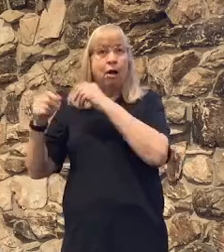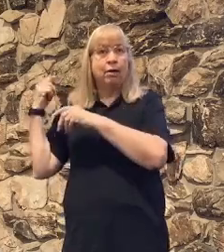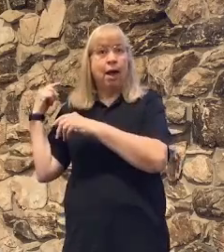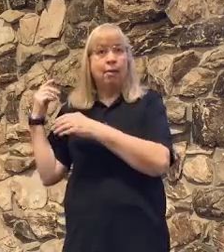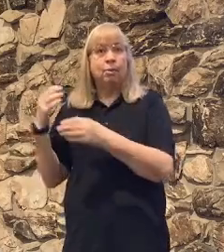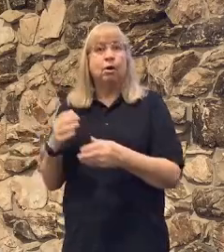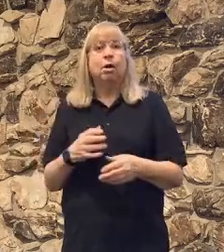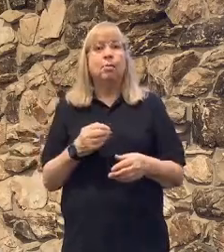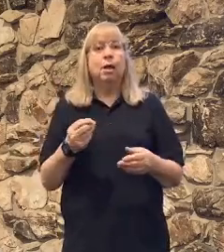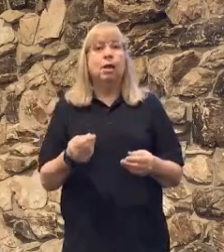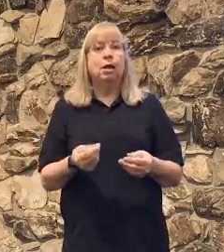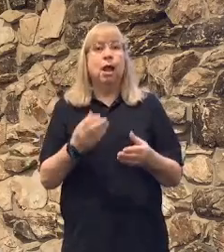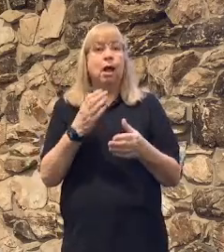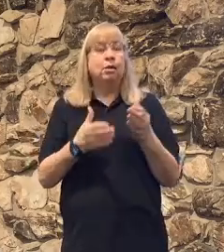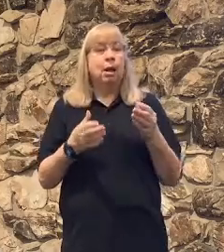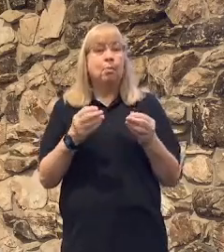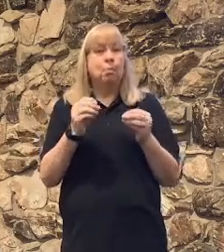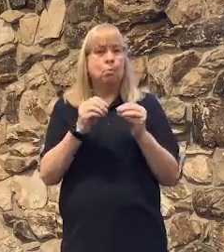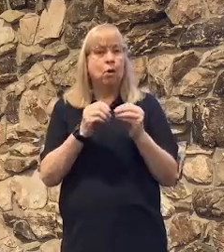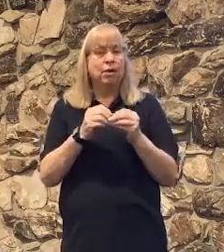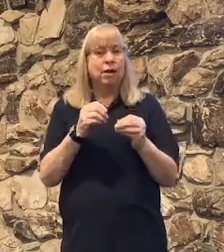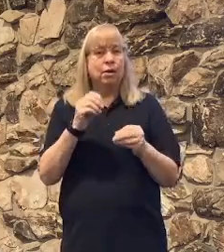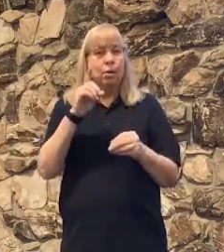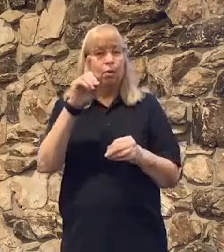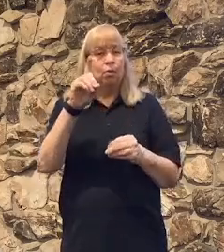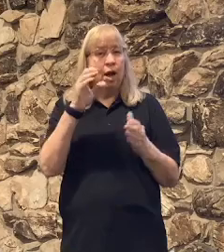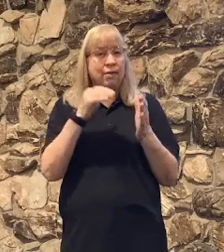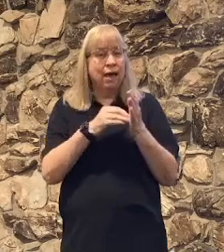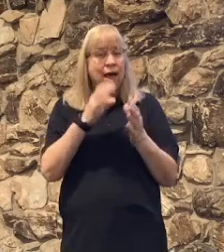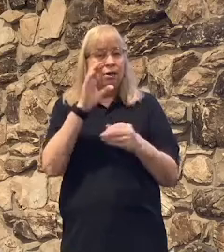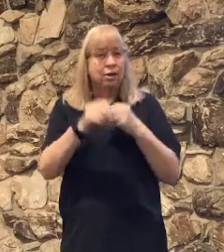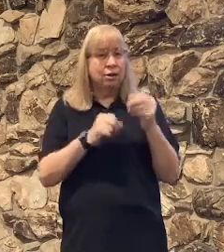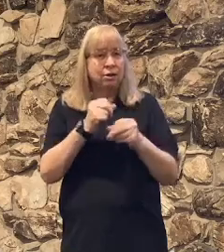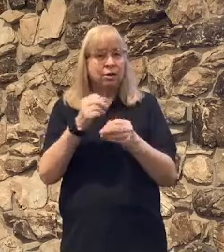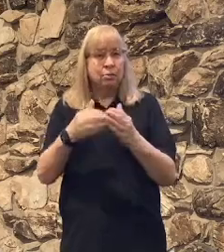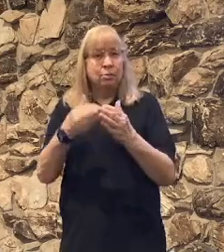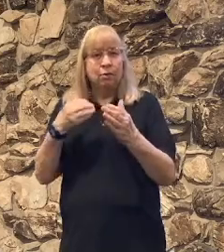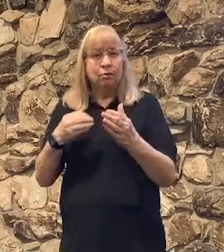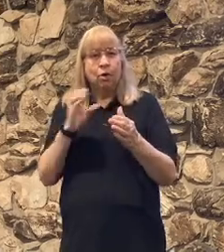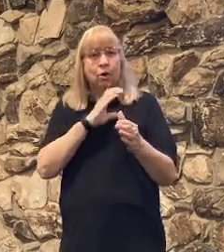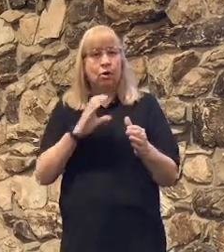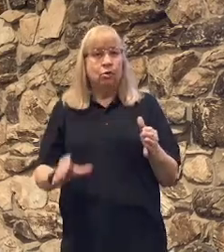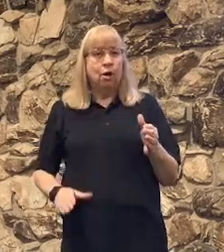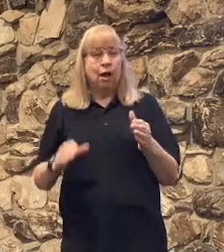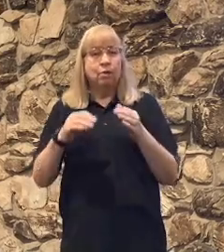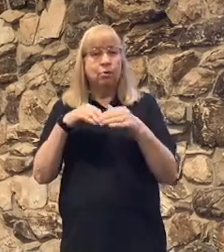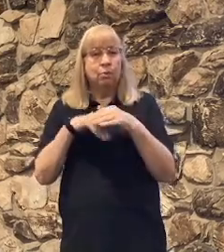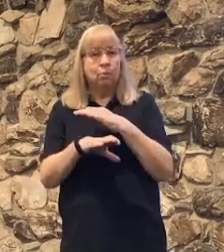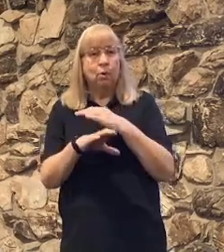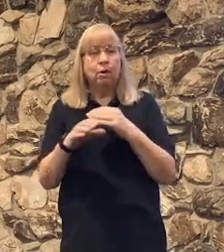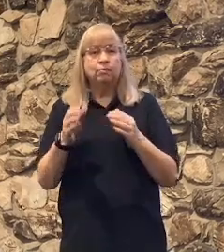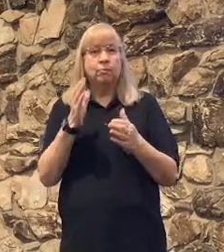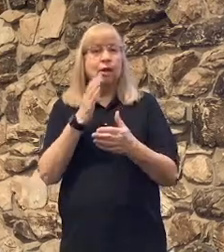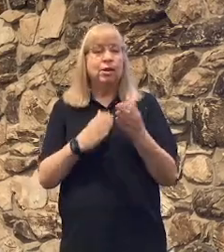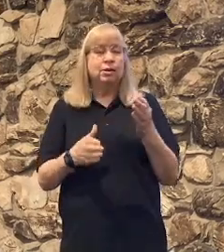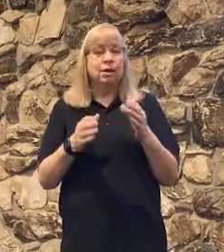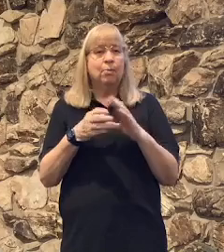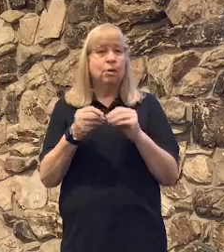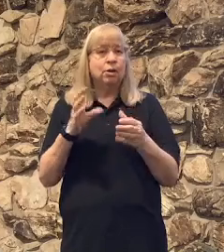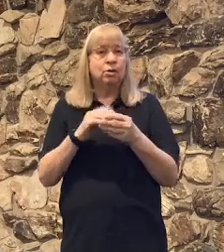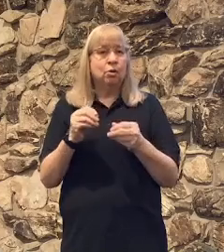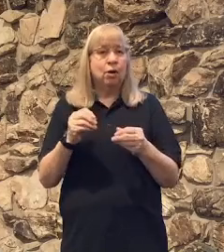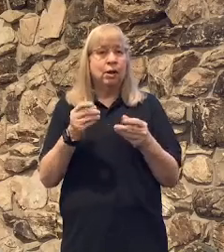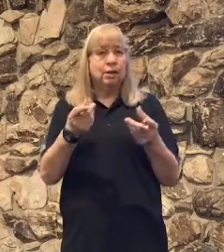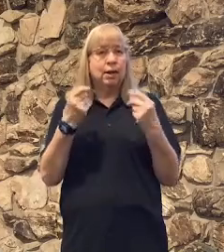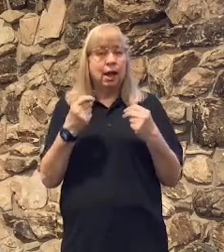Bible were written more than 1,000 years before Christ was born. And some of the stories come from a time before people could even write,